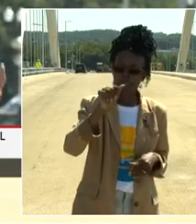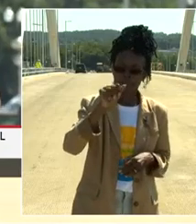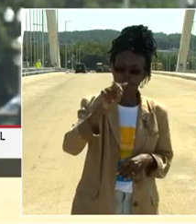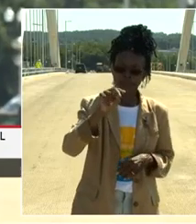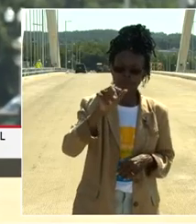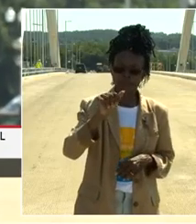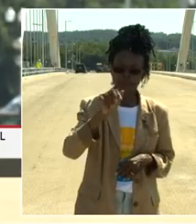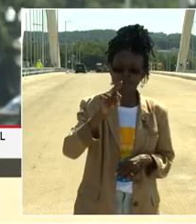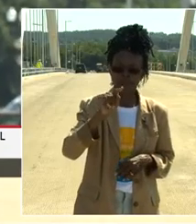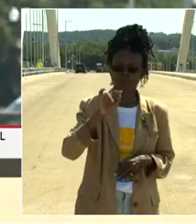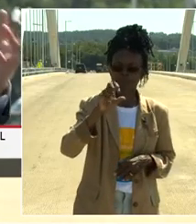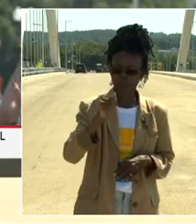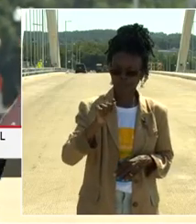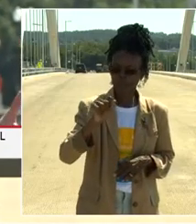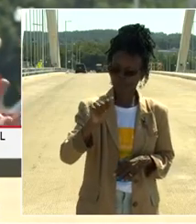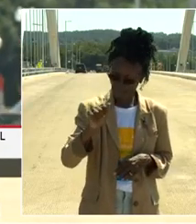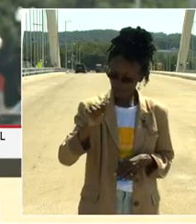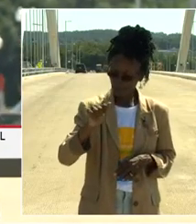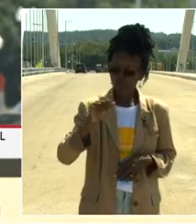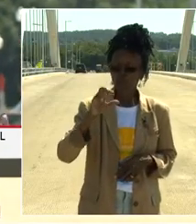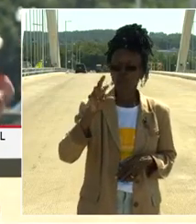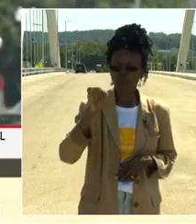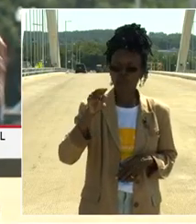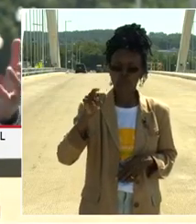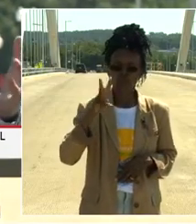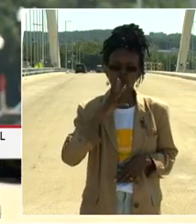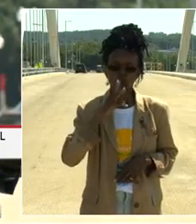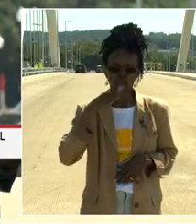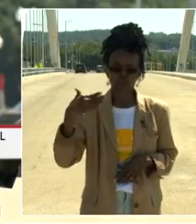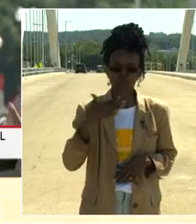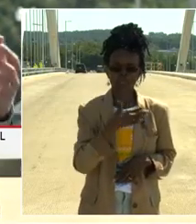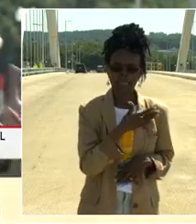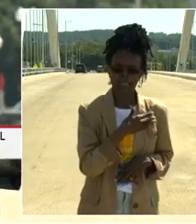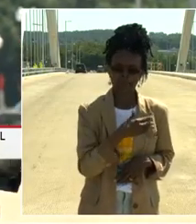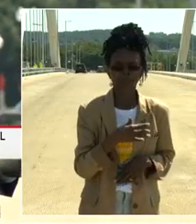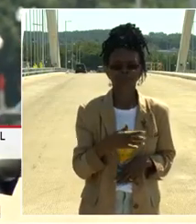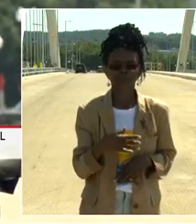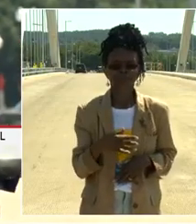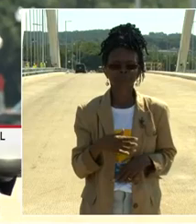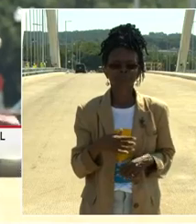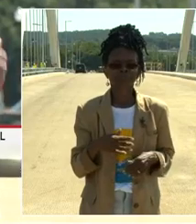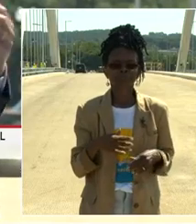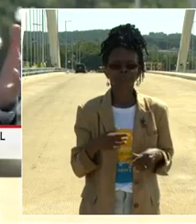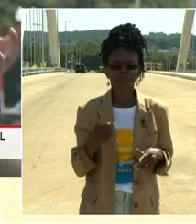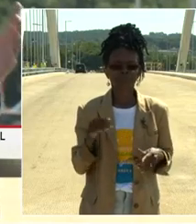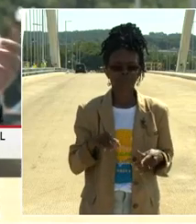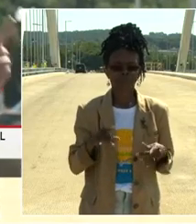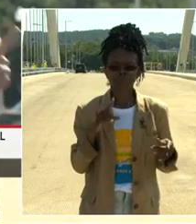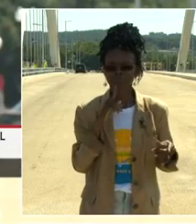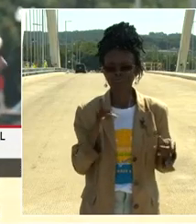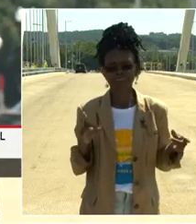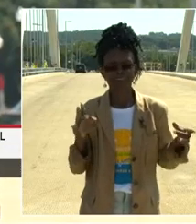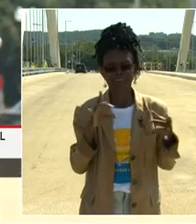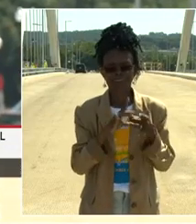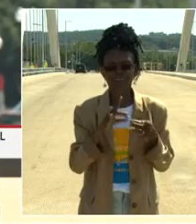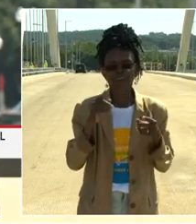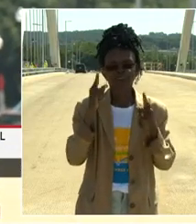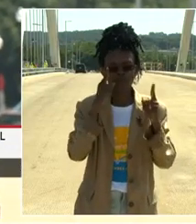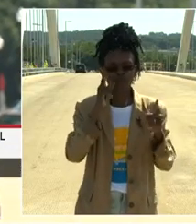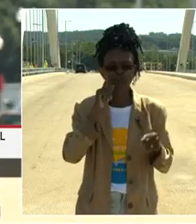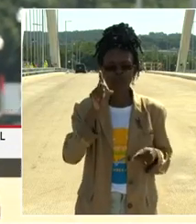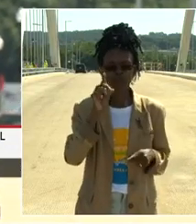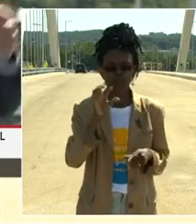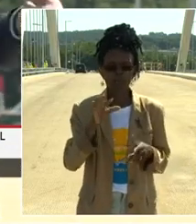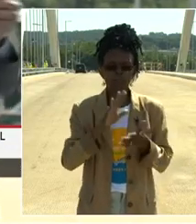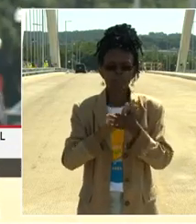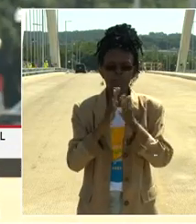and we recognize and then we ultimately realize the Douglass Commonwealth and D.C. statehood. And this bridge will play a role in that. So